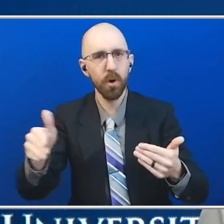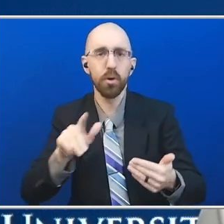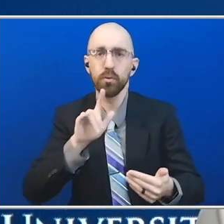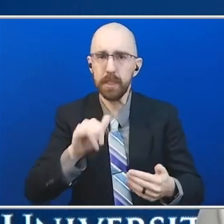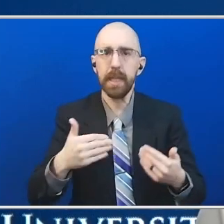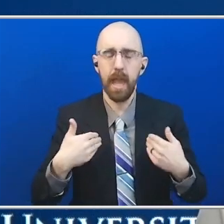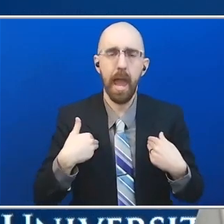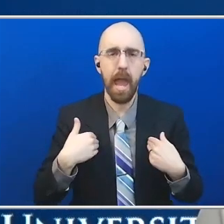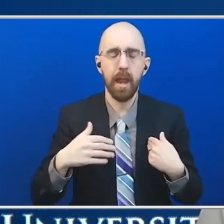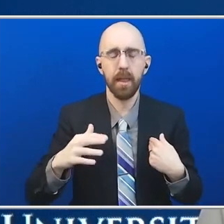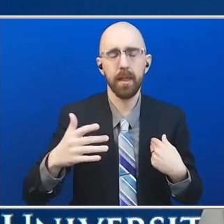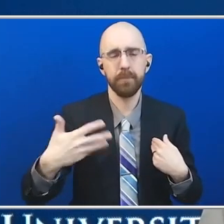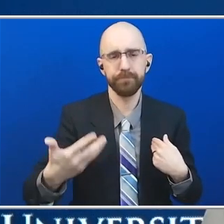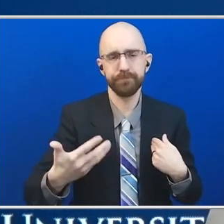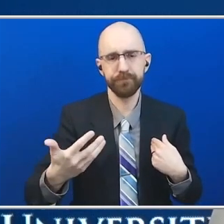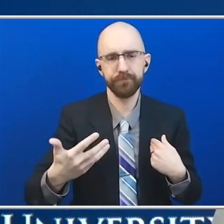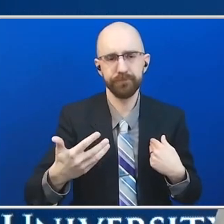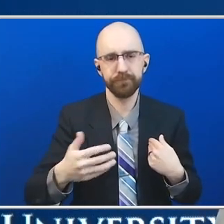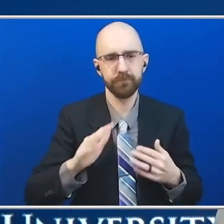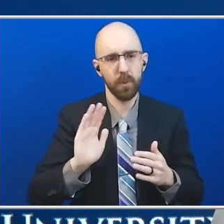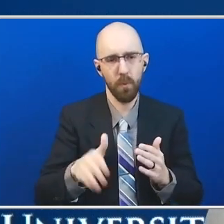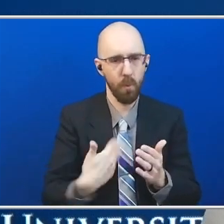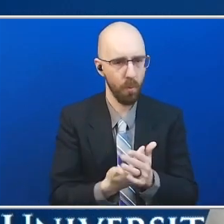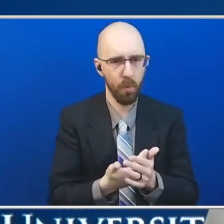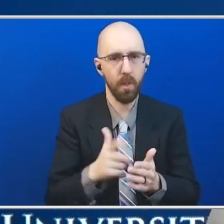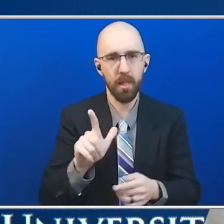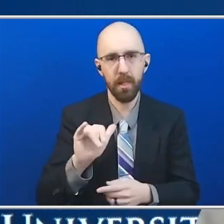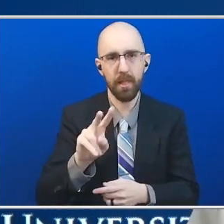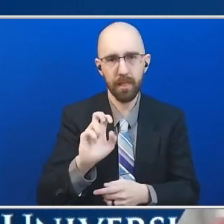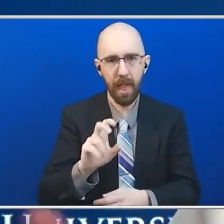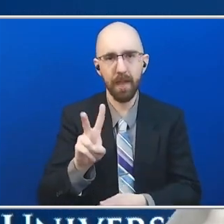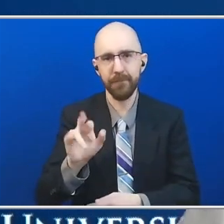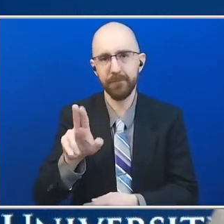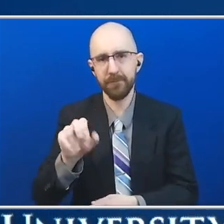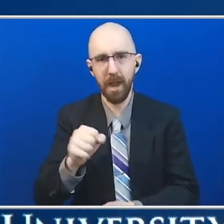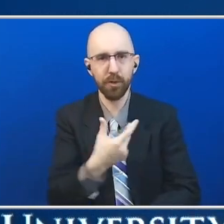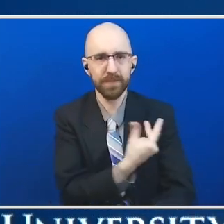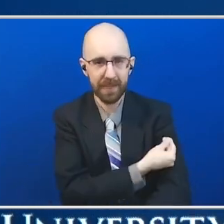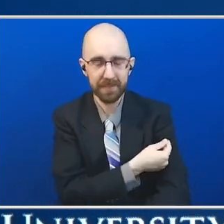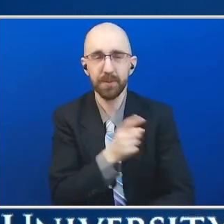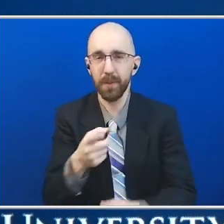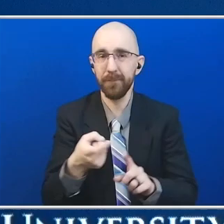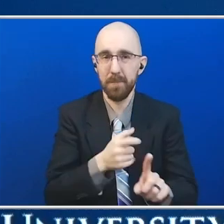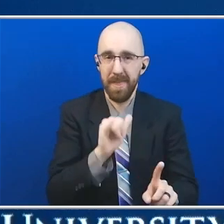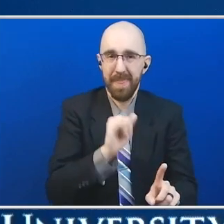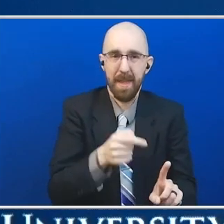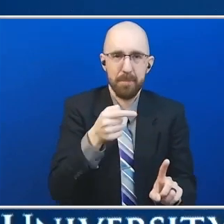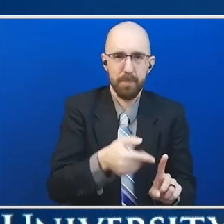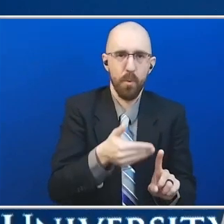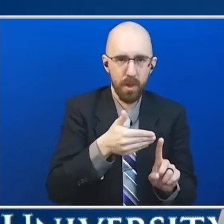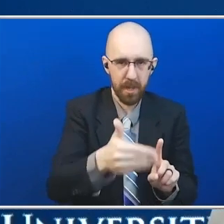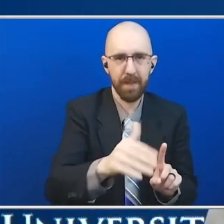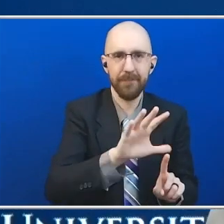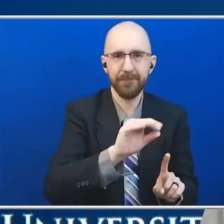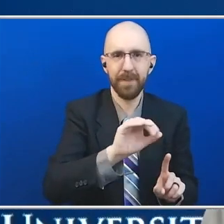the whole live virus vaccine. So it was really from that point on, that late 50s, where we had vaccination, and you can